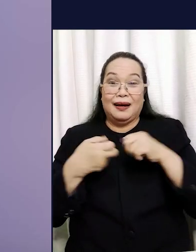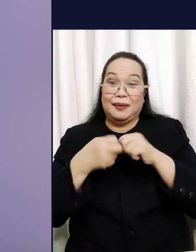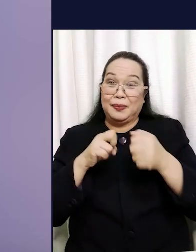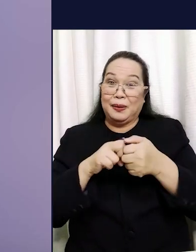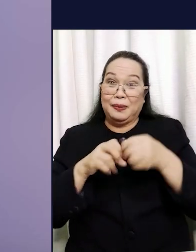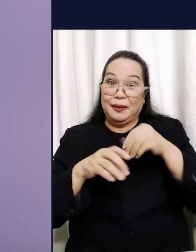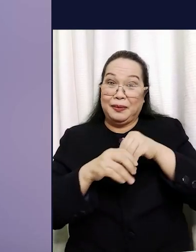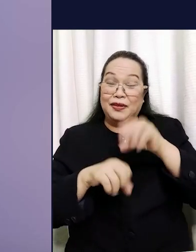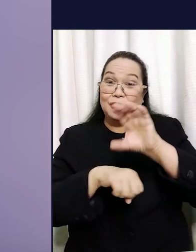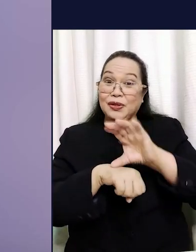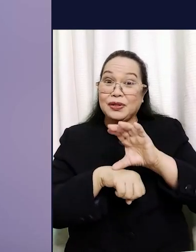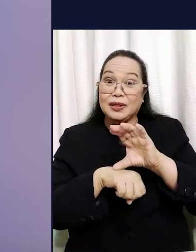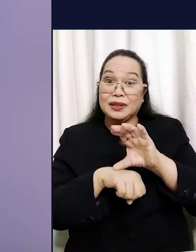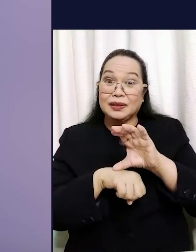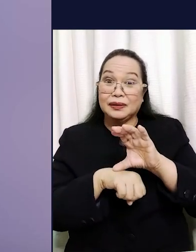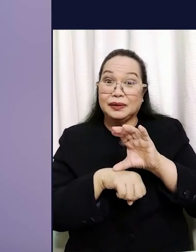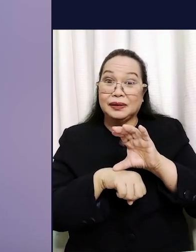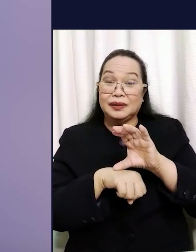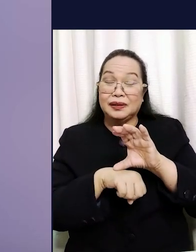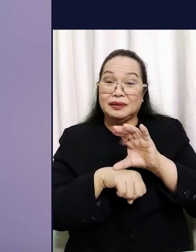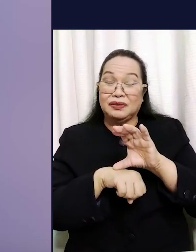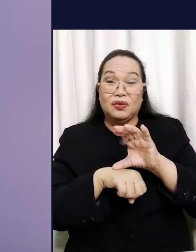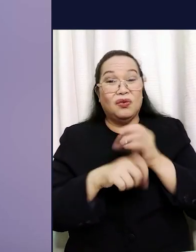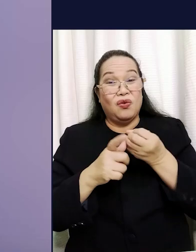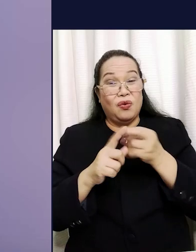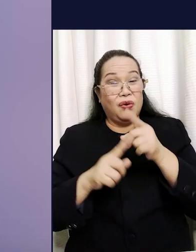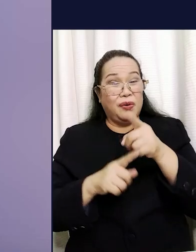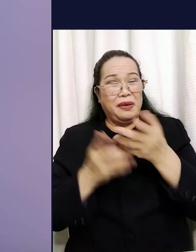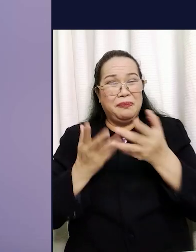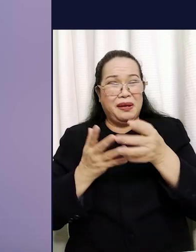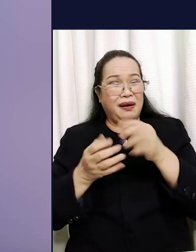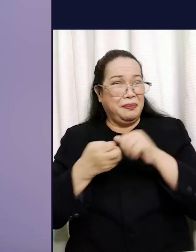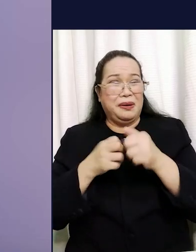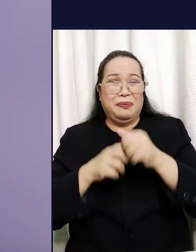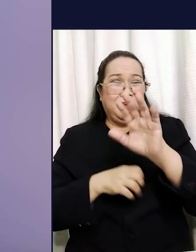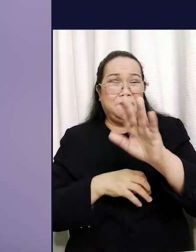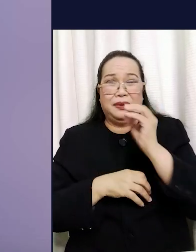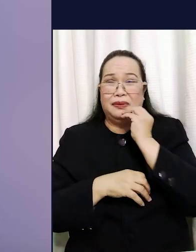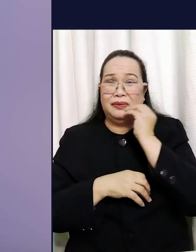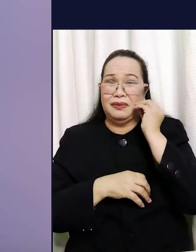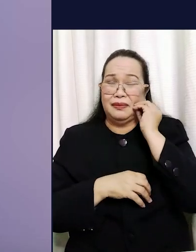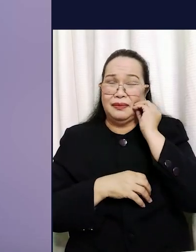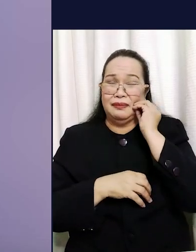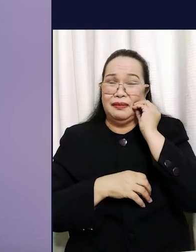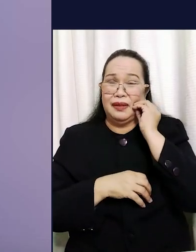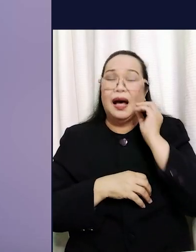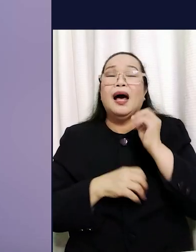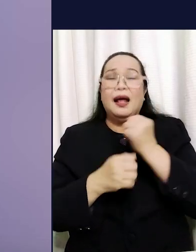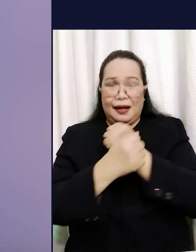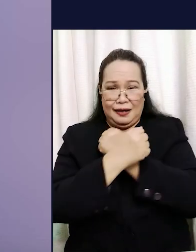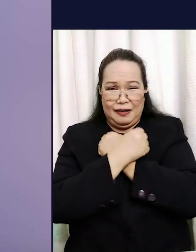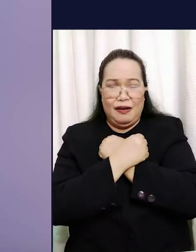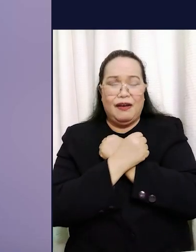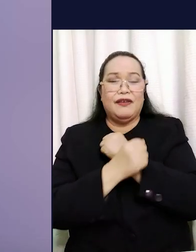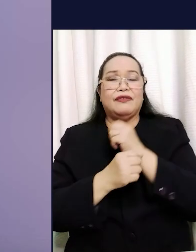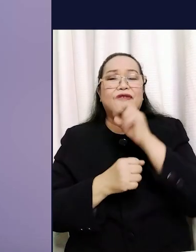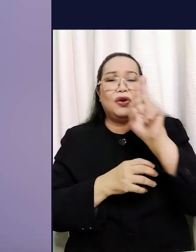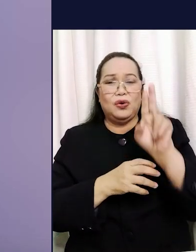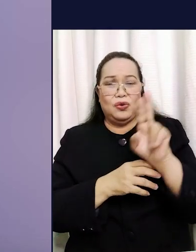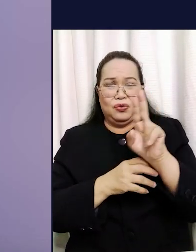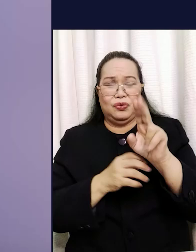or in our home, it is love applied and love lived that